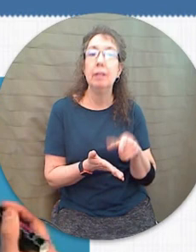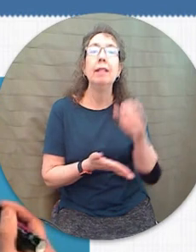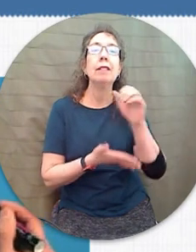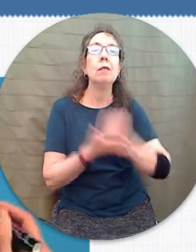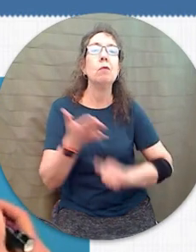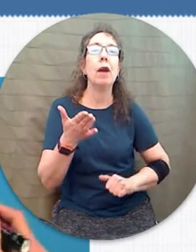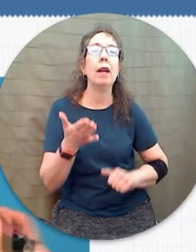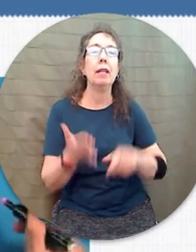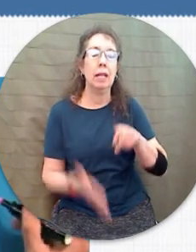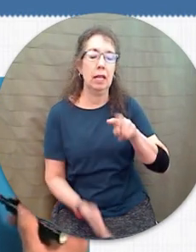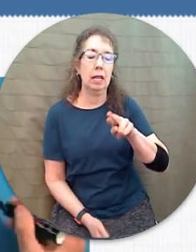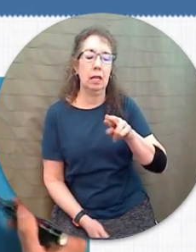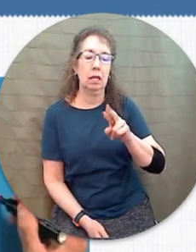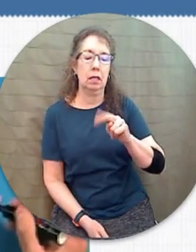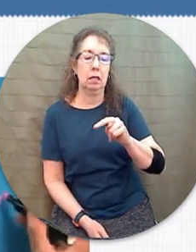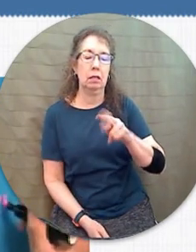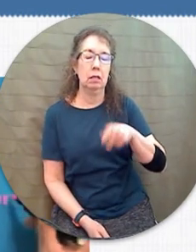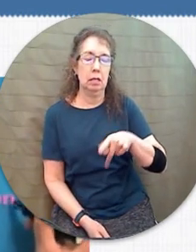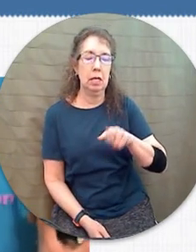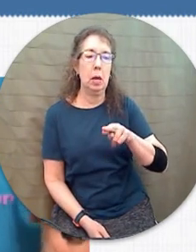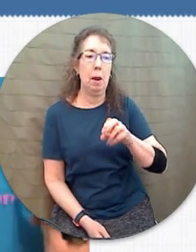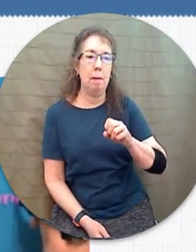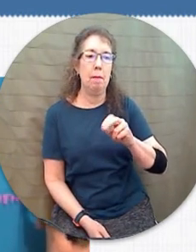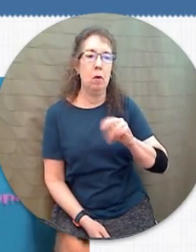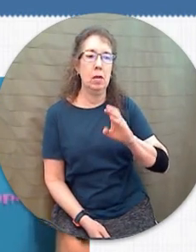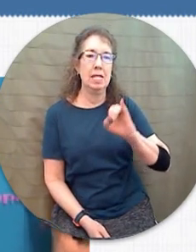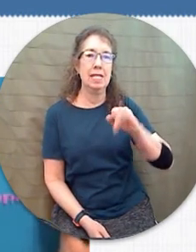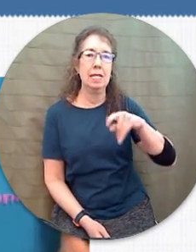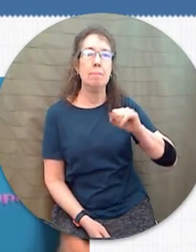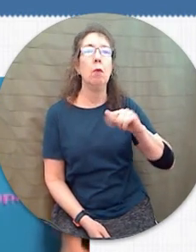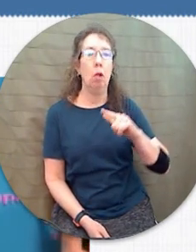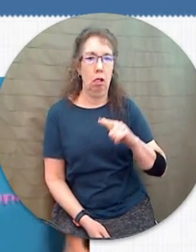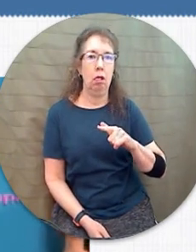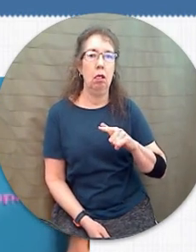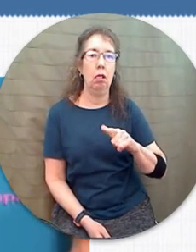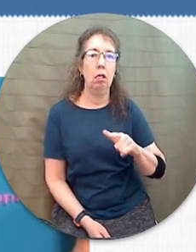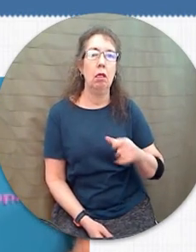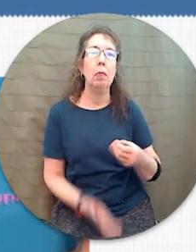Right? This was the original principal, the amount you owed,